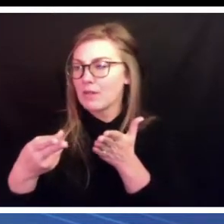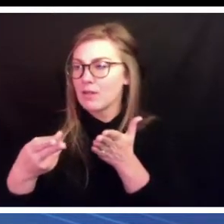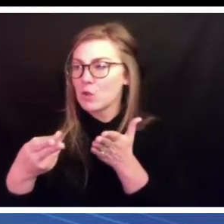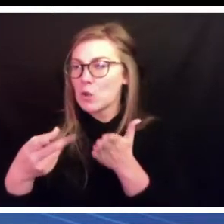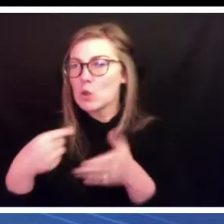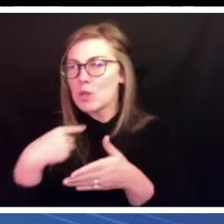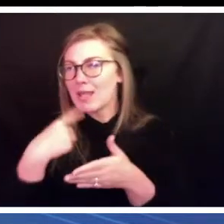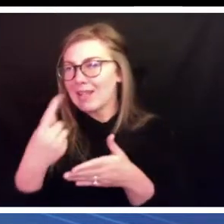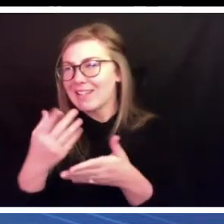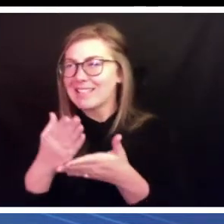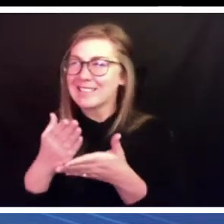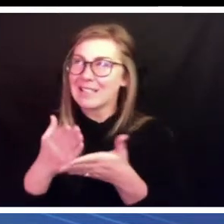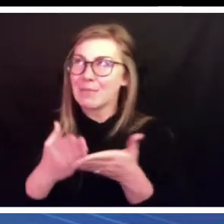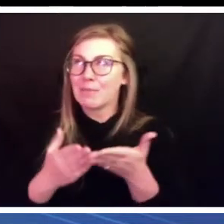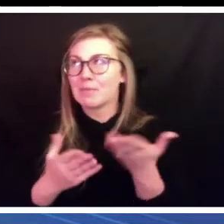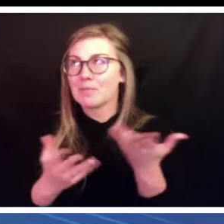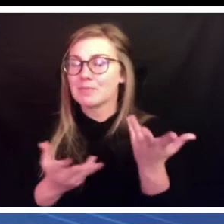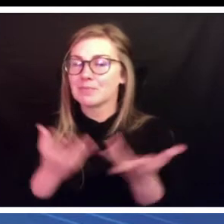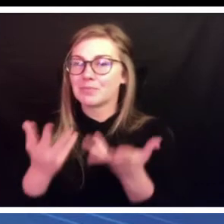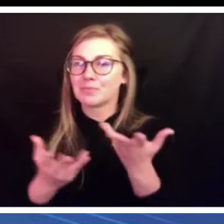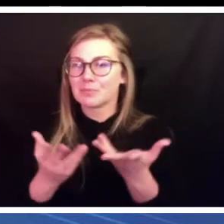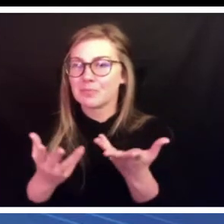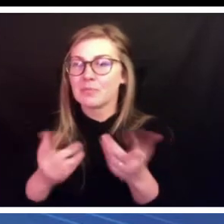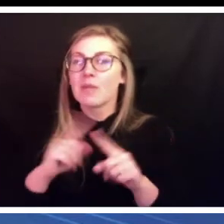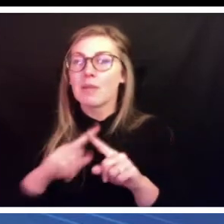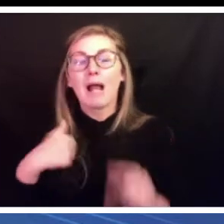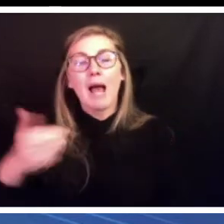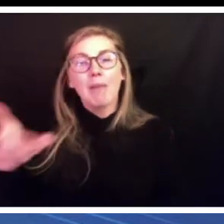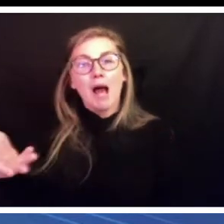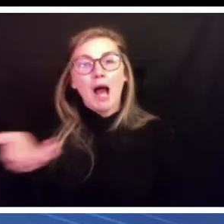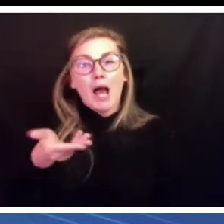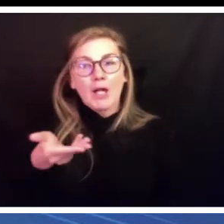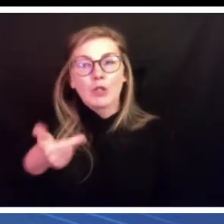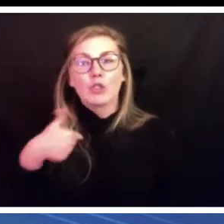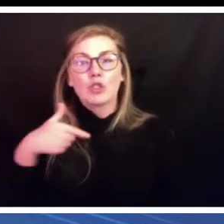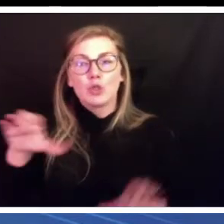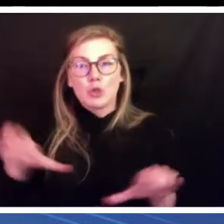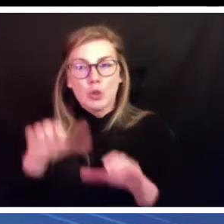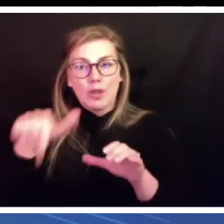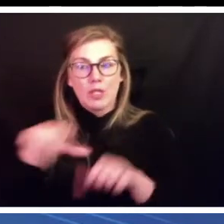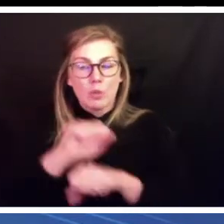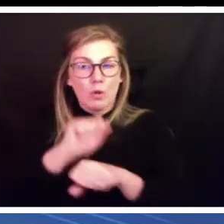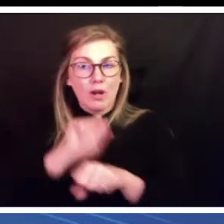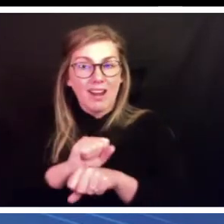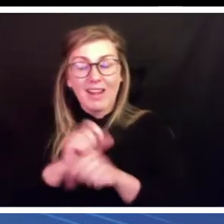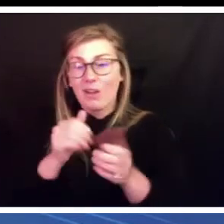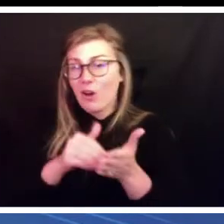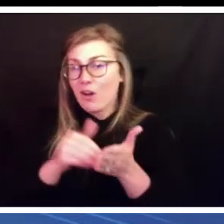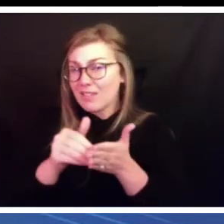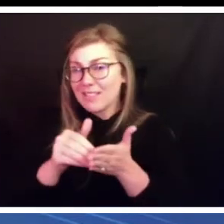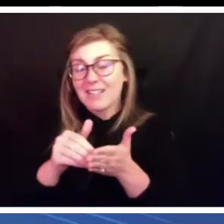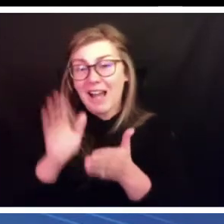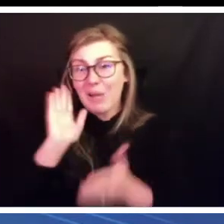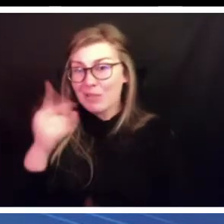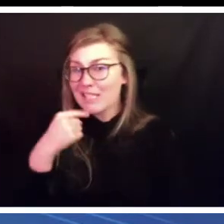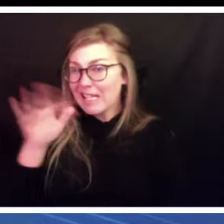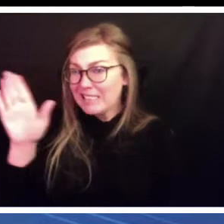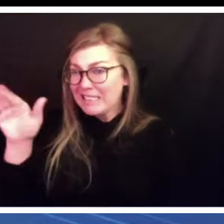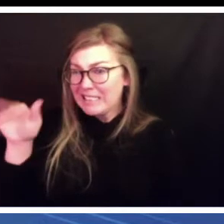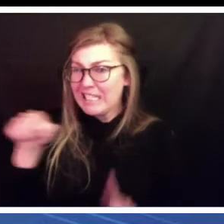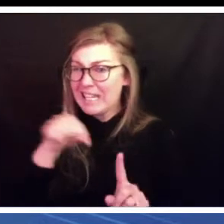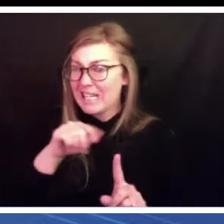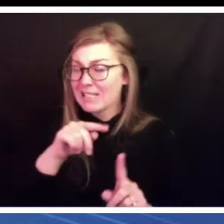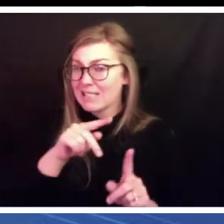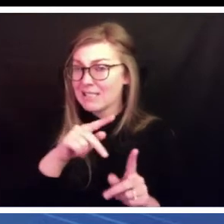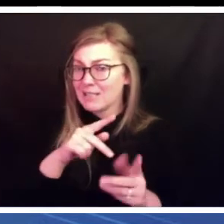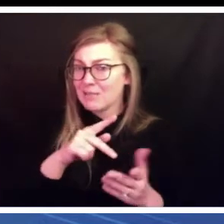in other ways. But I am hired to do this work as well. And I will often say to somebody, I don't think I should do that project. I have the luxury